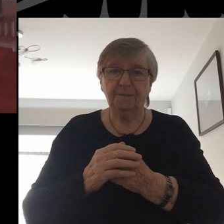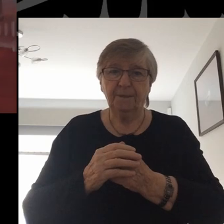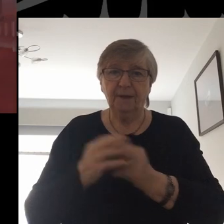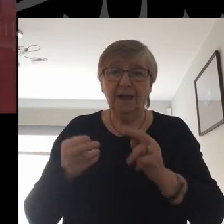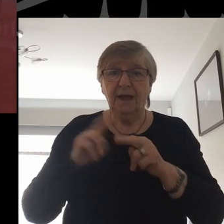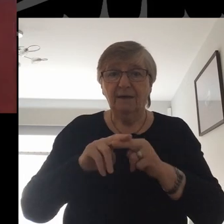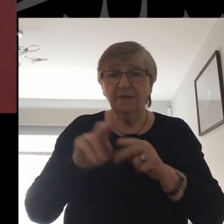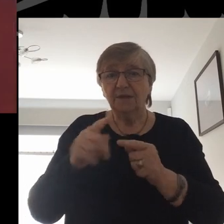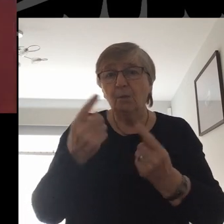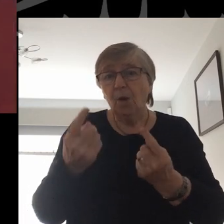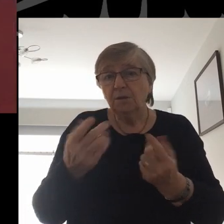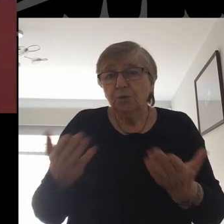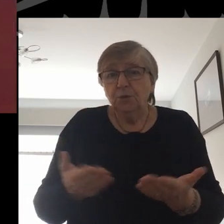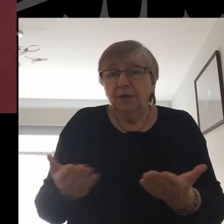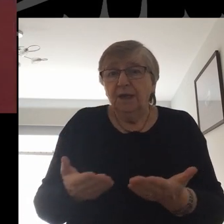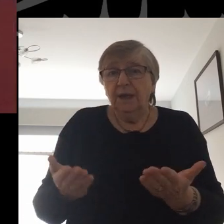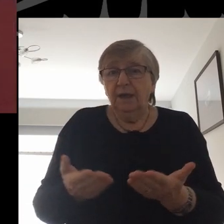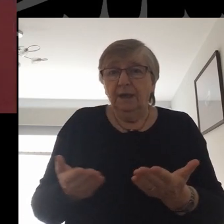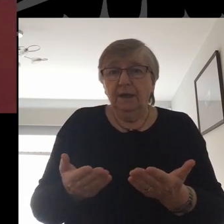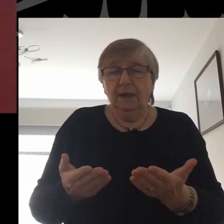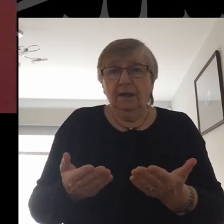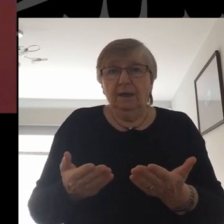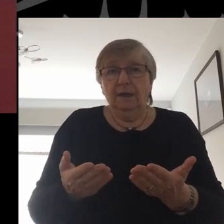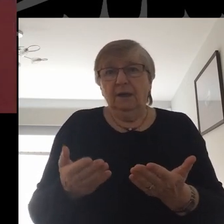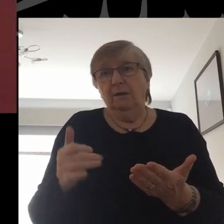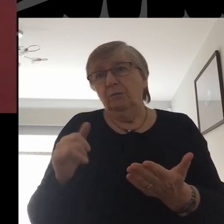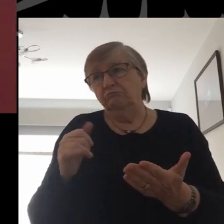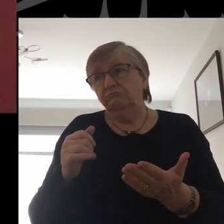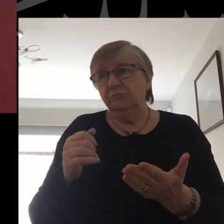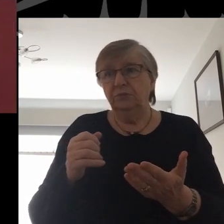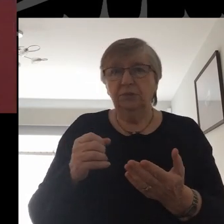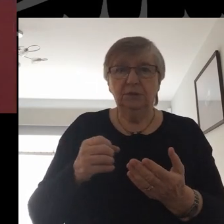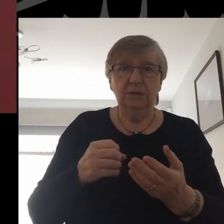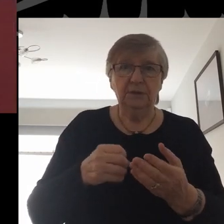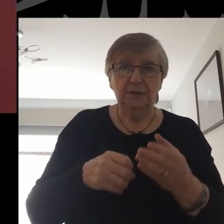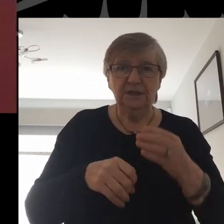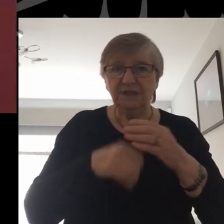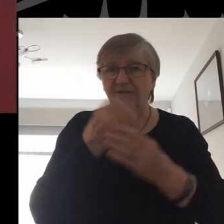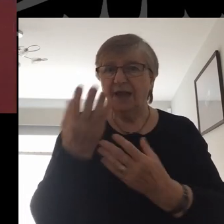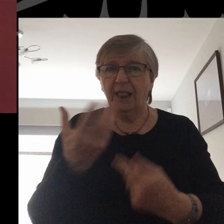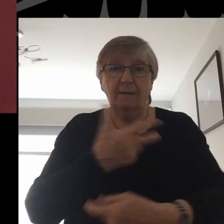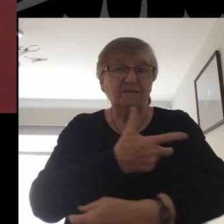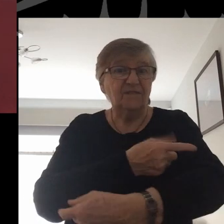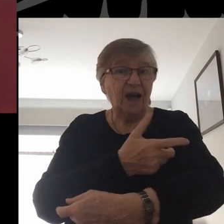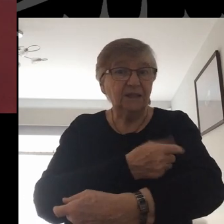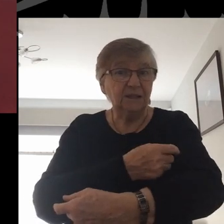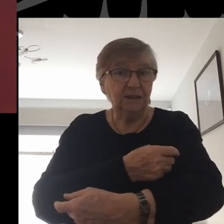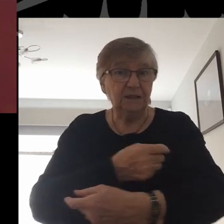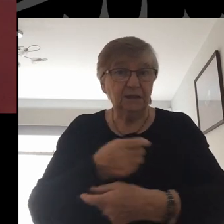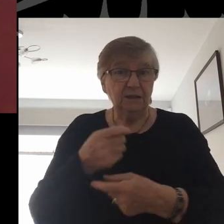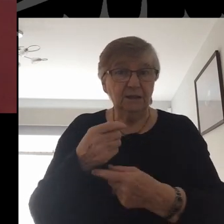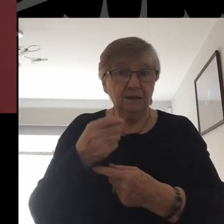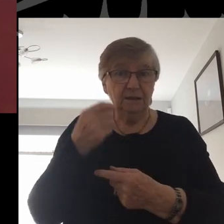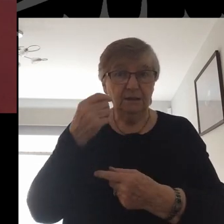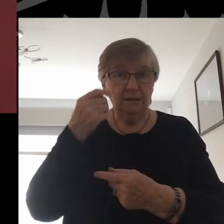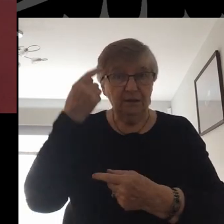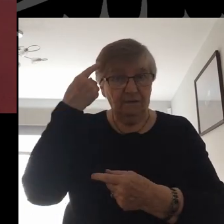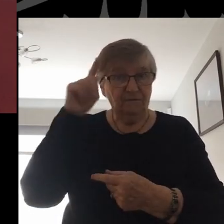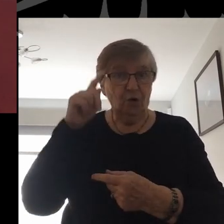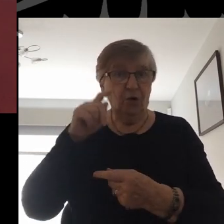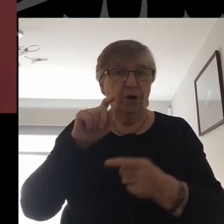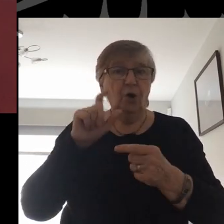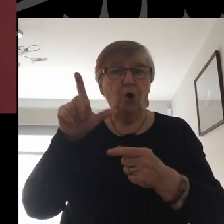Now, if somebody today was to develop the vaccine that was going to cure us instantly